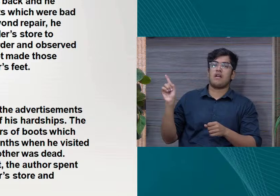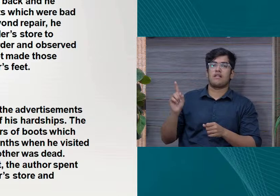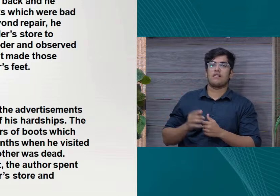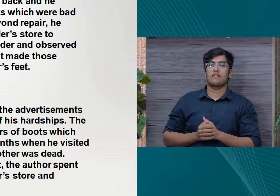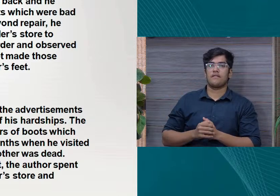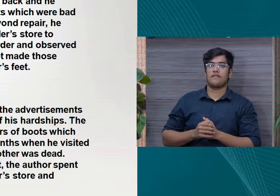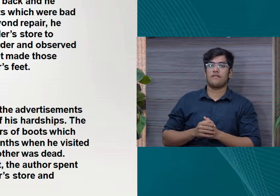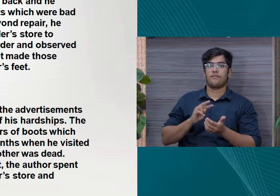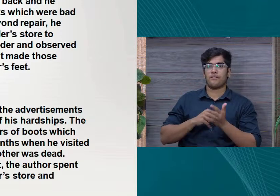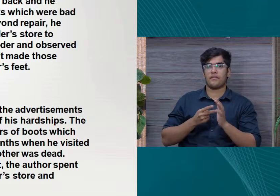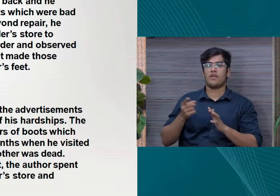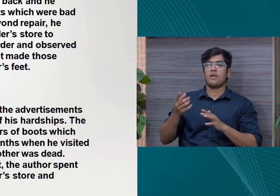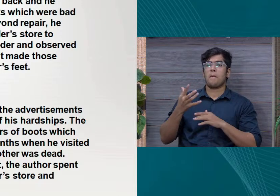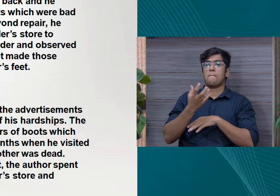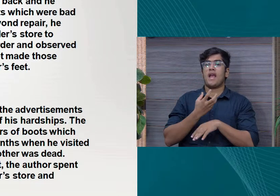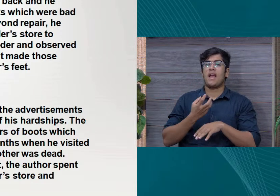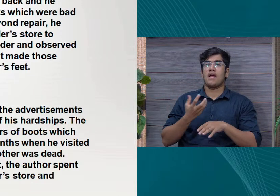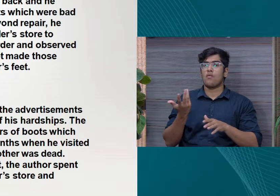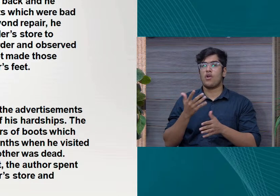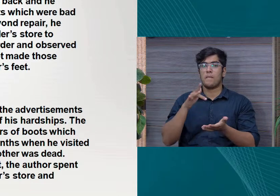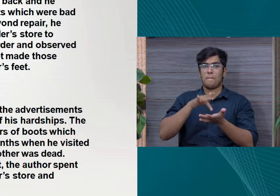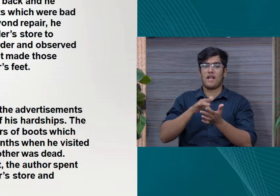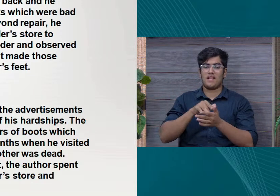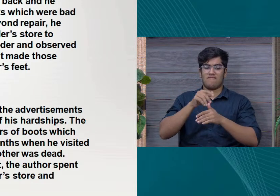this particular point only.